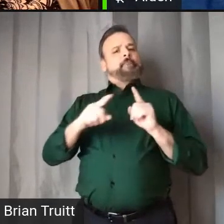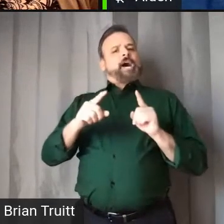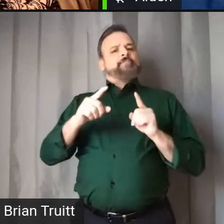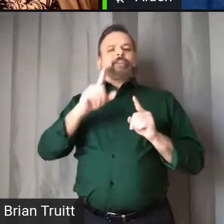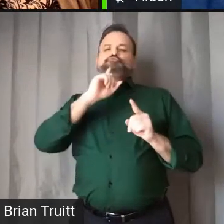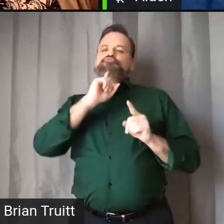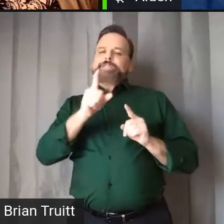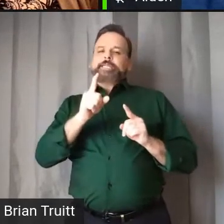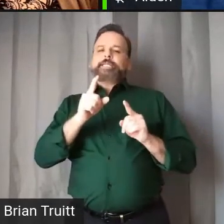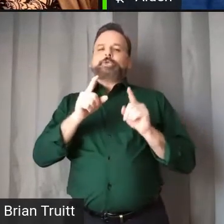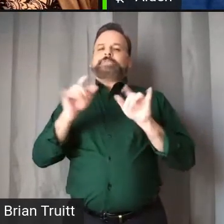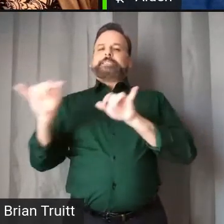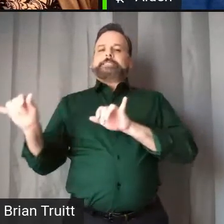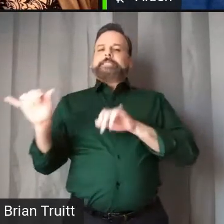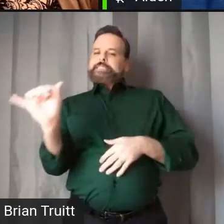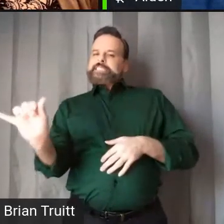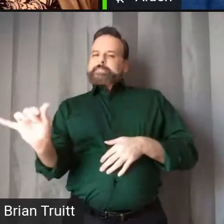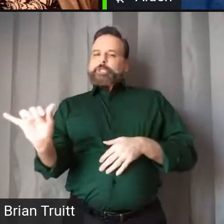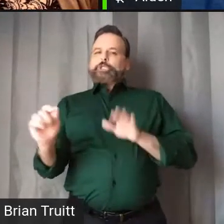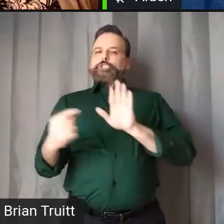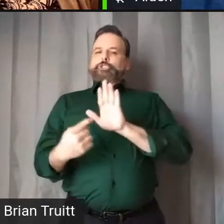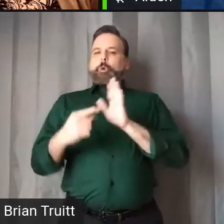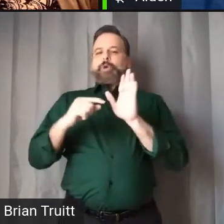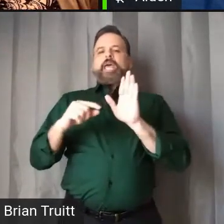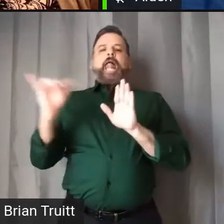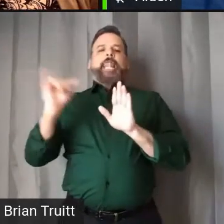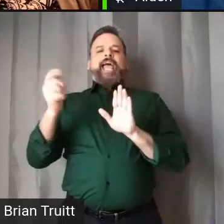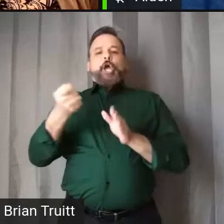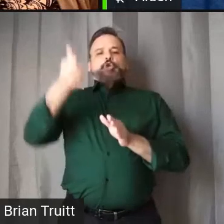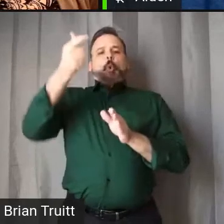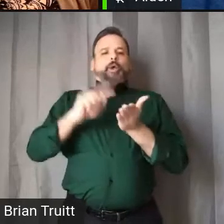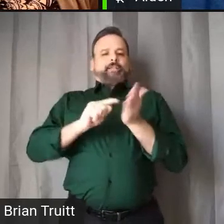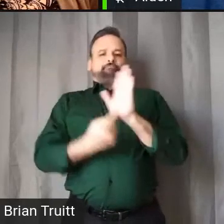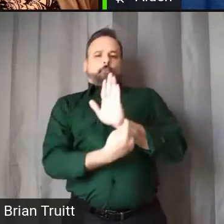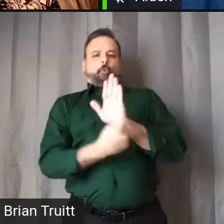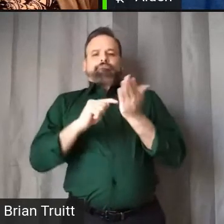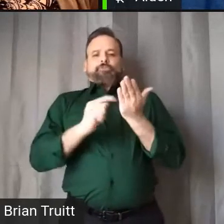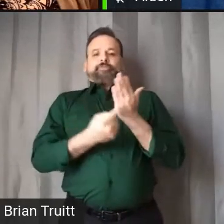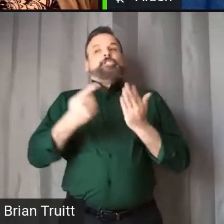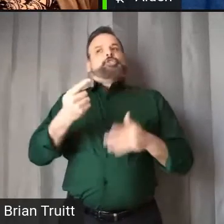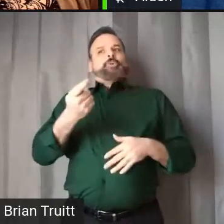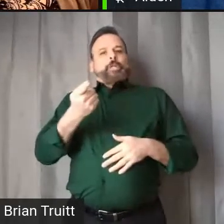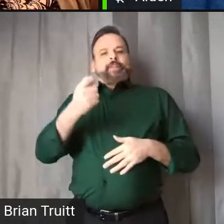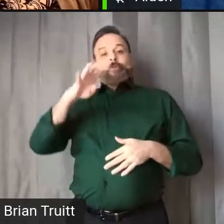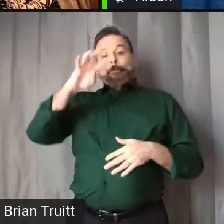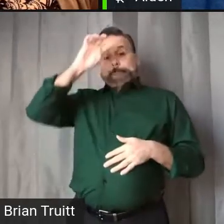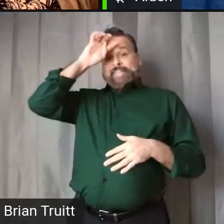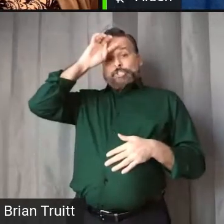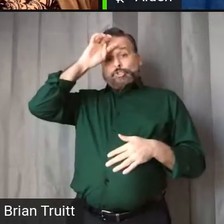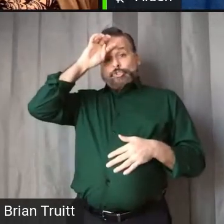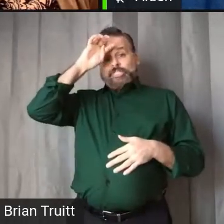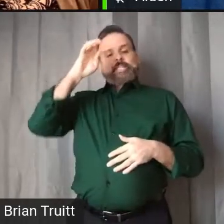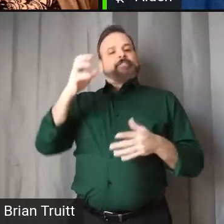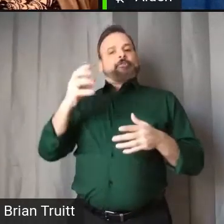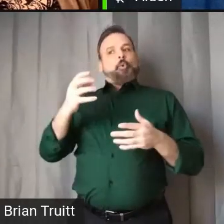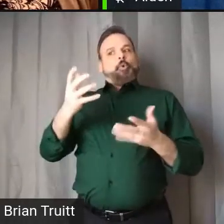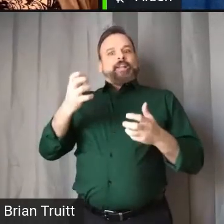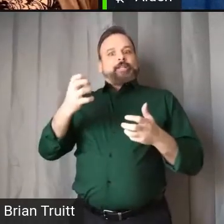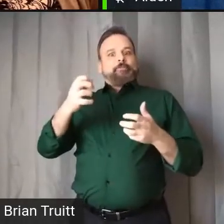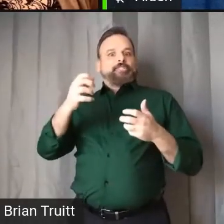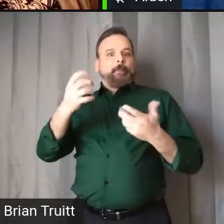coin. So there are certain mysteries surrounding religion, and I wanted to make sure that there was a mystery to magic in this world, that we never